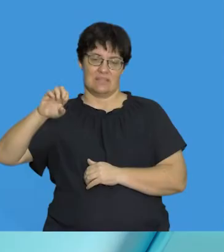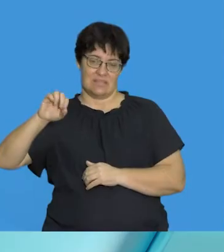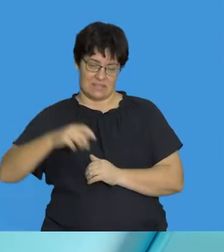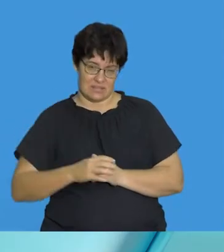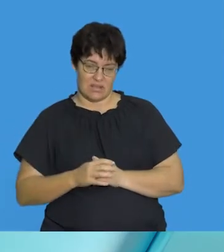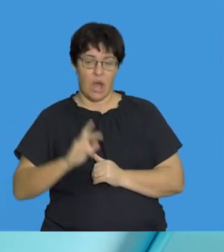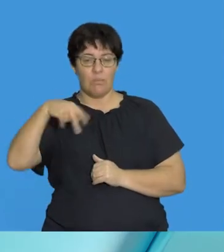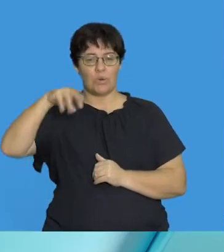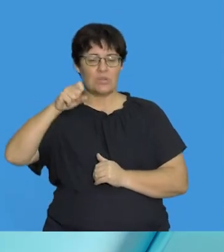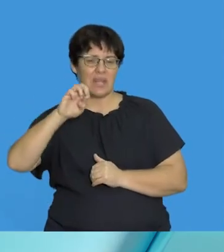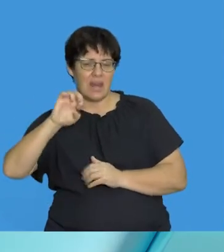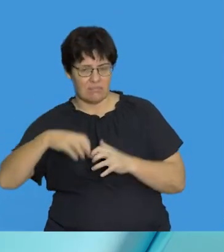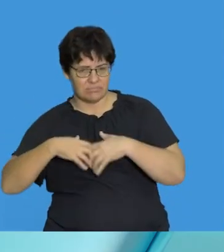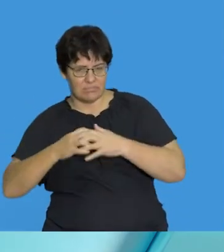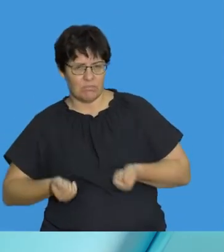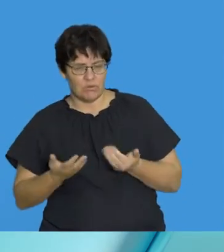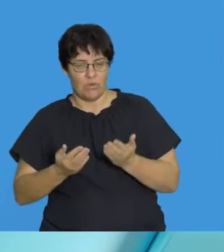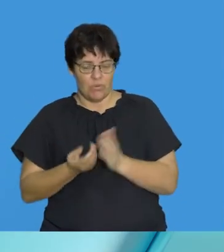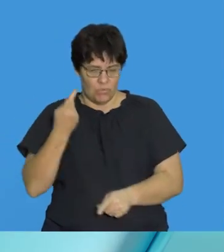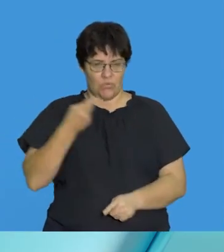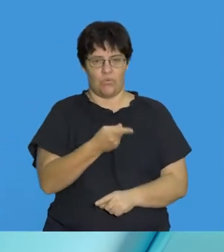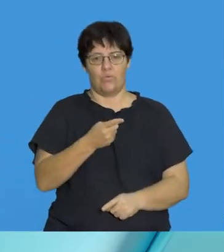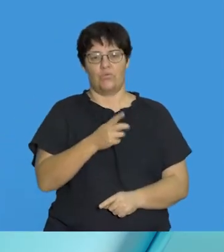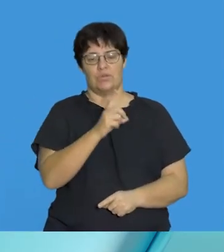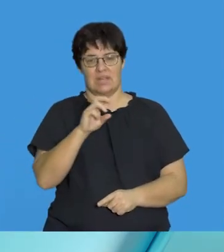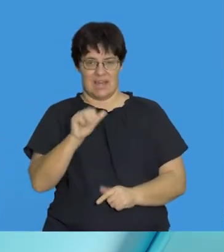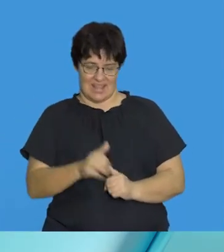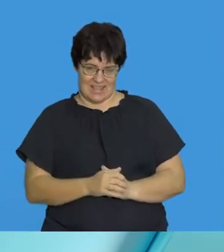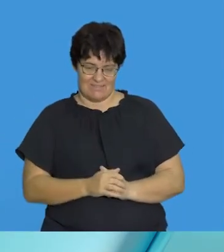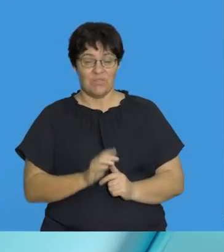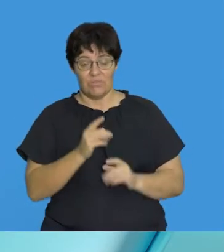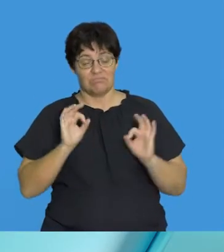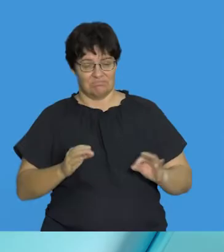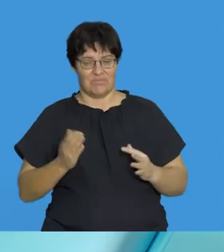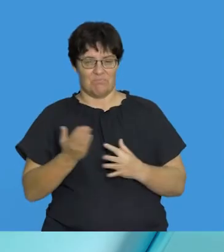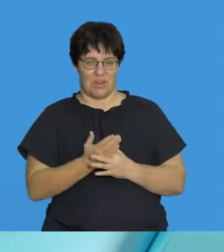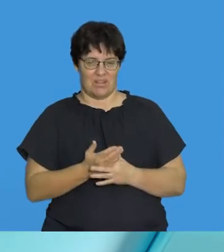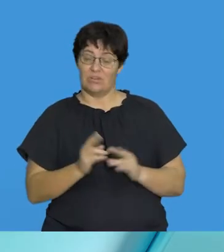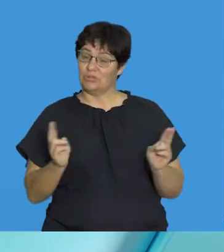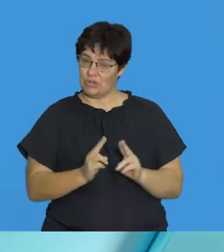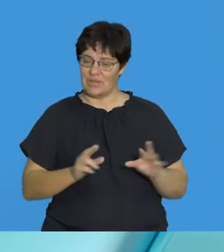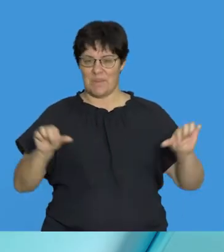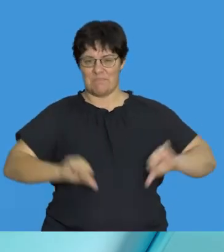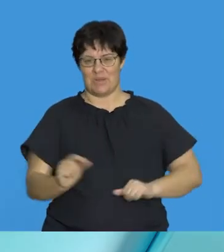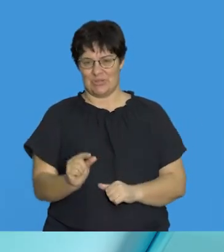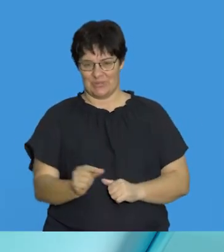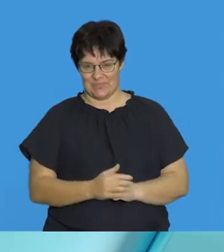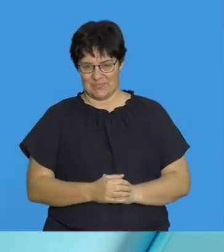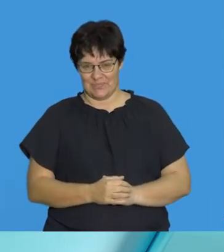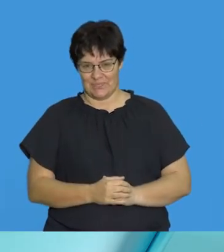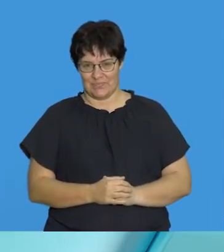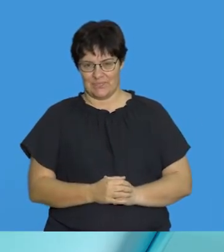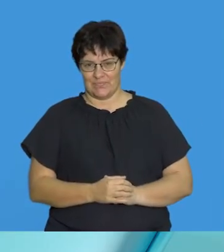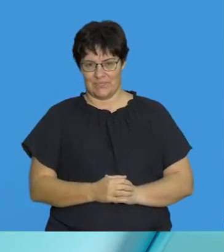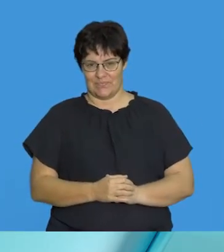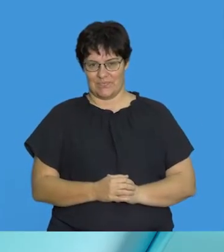synthesis and how proteins are produced using information from the DNA. You guys have done well. You deserve a break, short break, and we'll